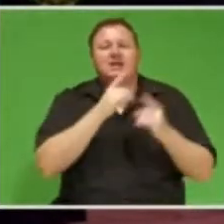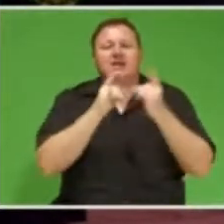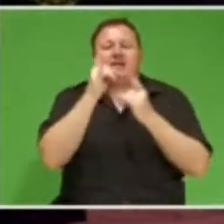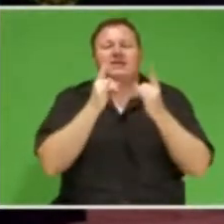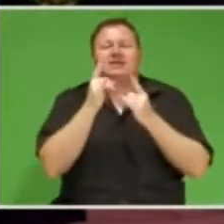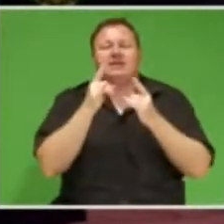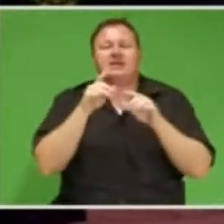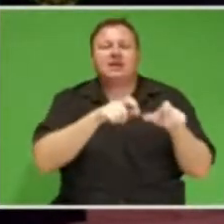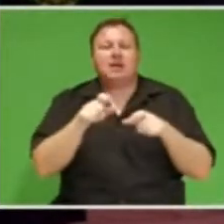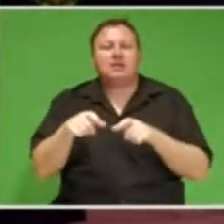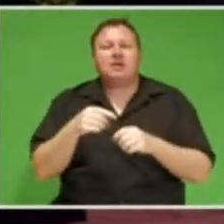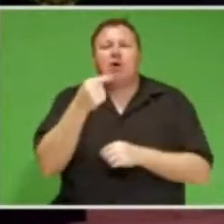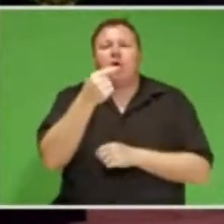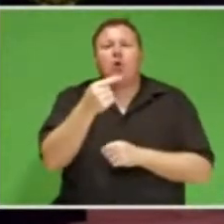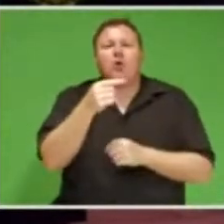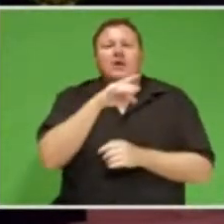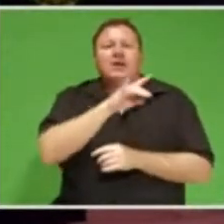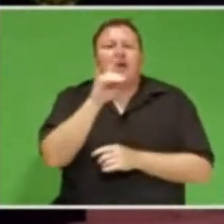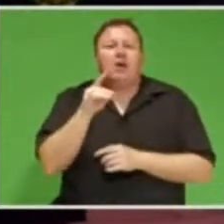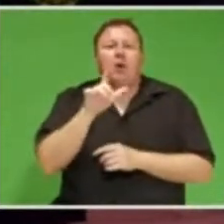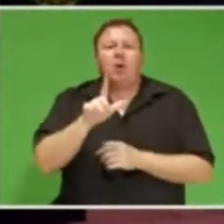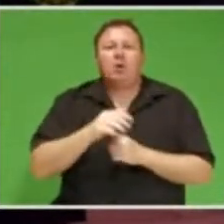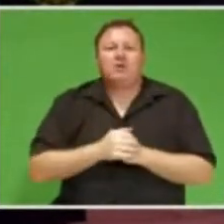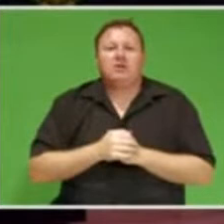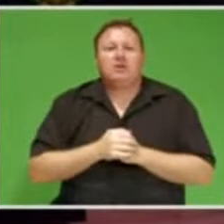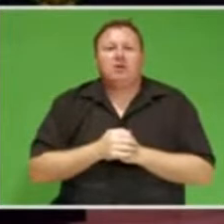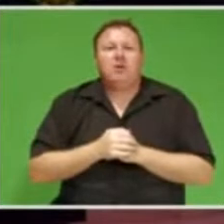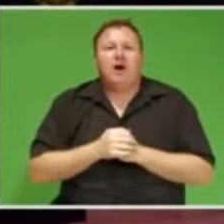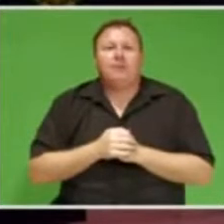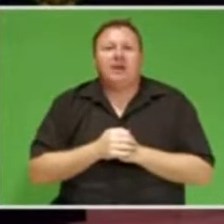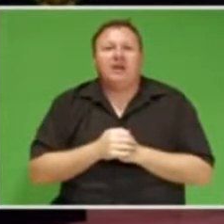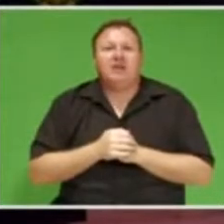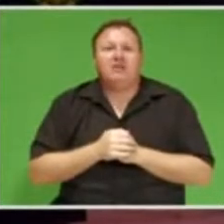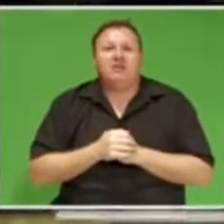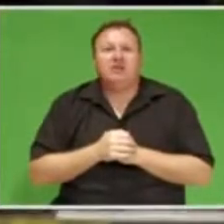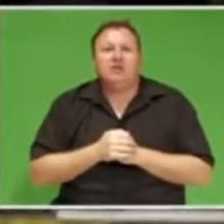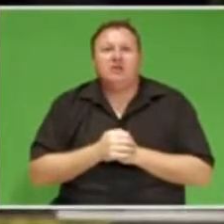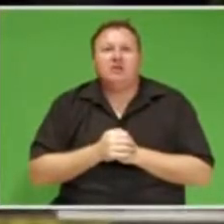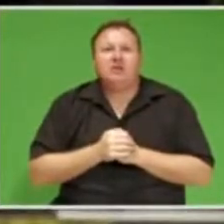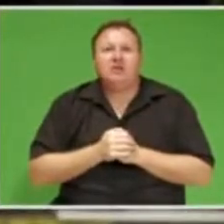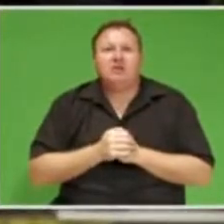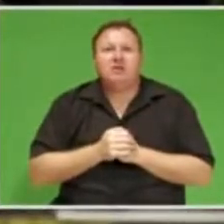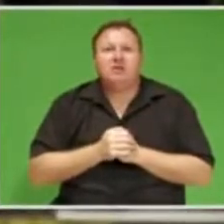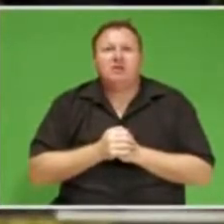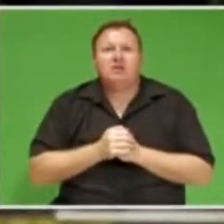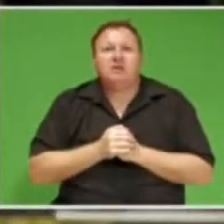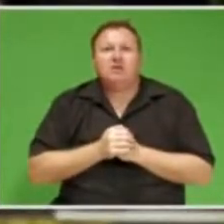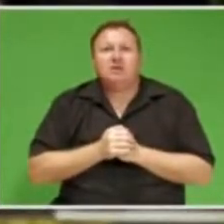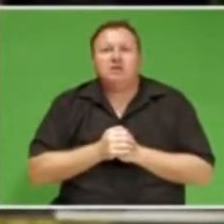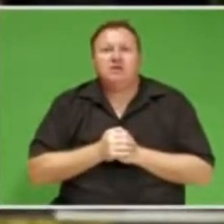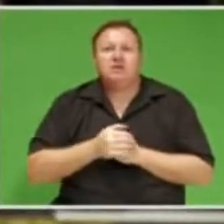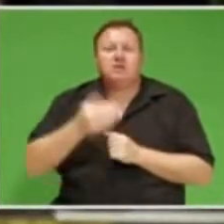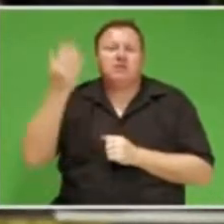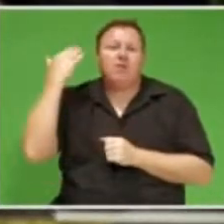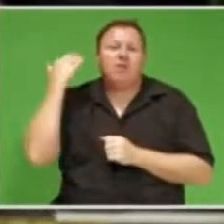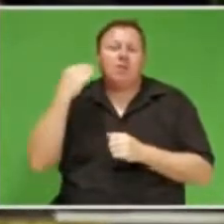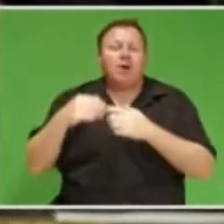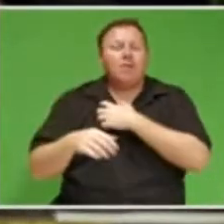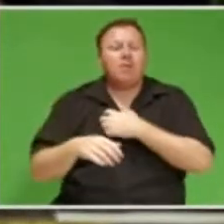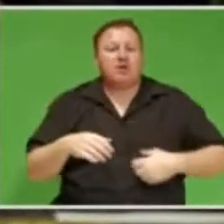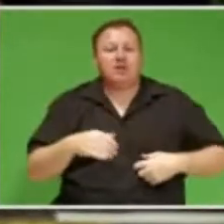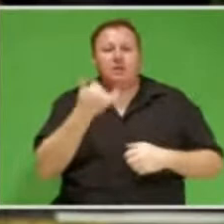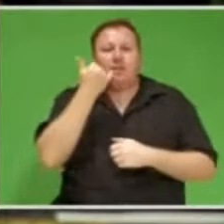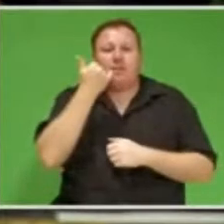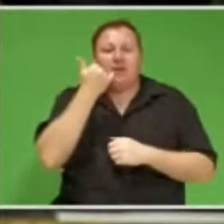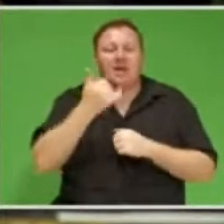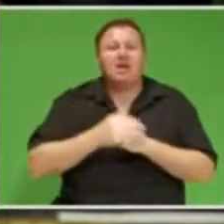Hill Lewis, former President Thabo Mbeki, former Deputy President